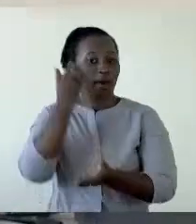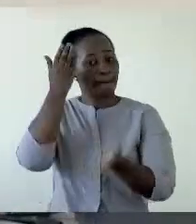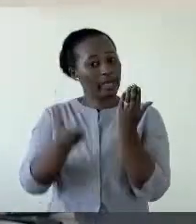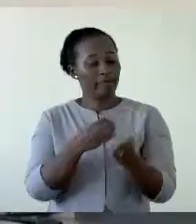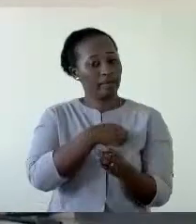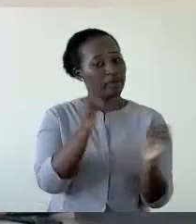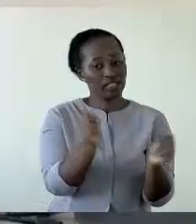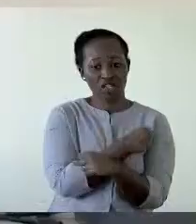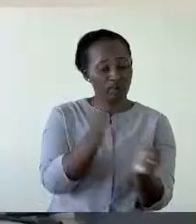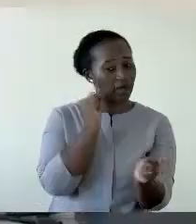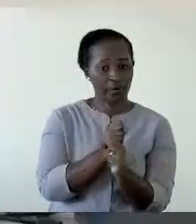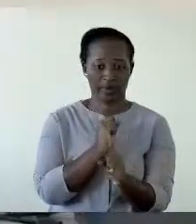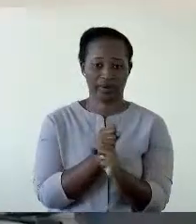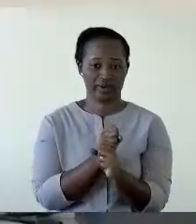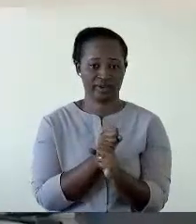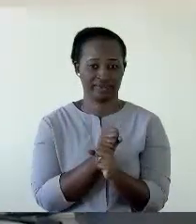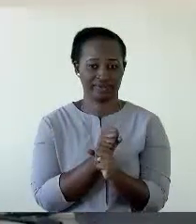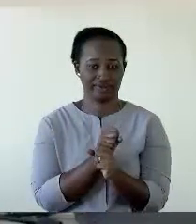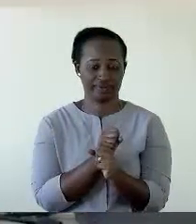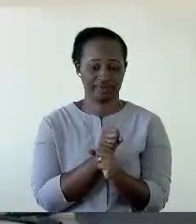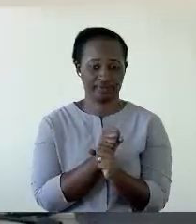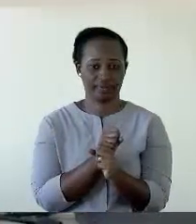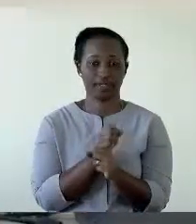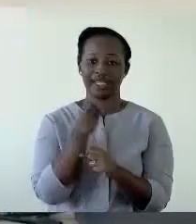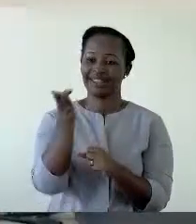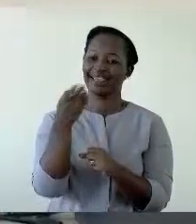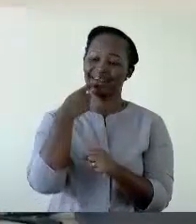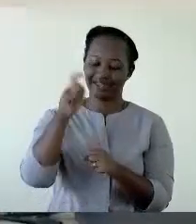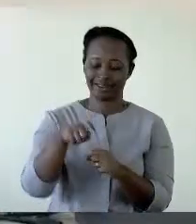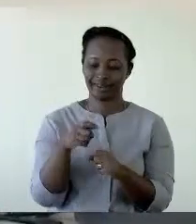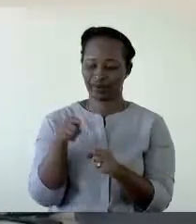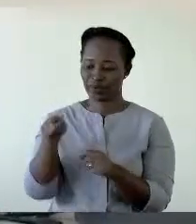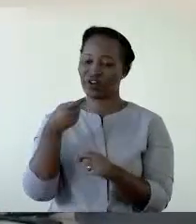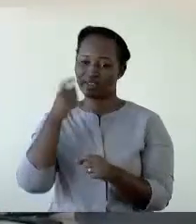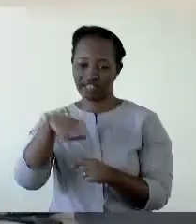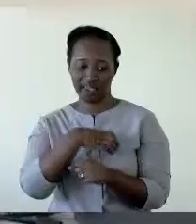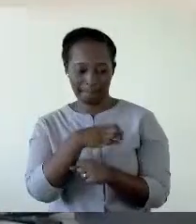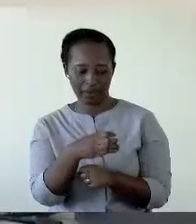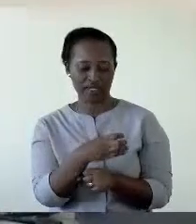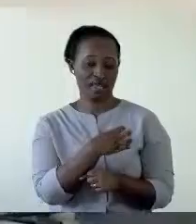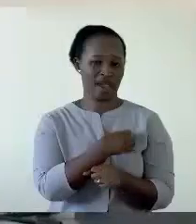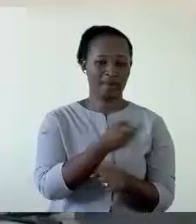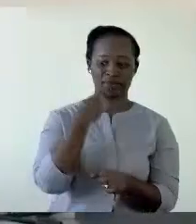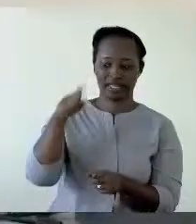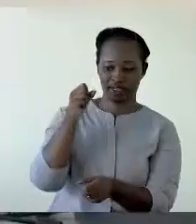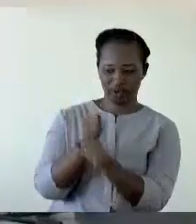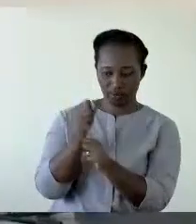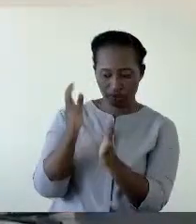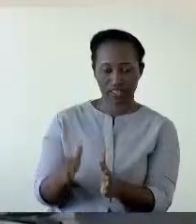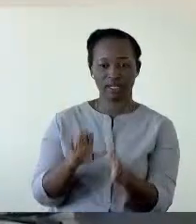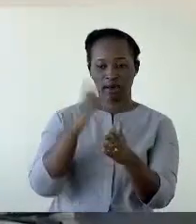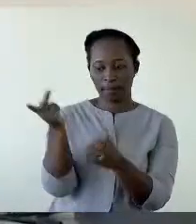cannot do that. So they need each other to help each other and